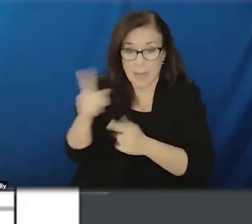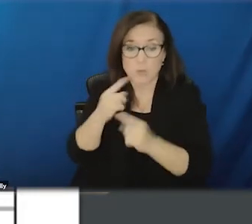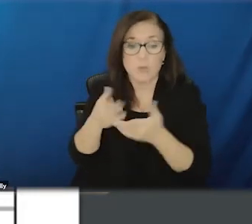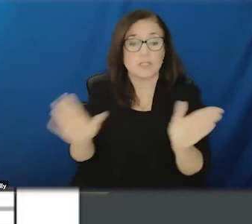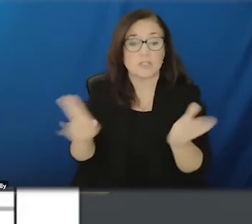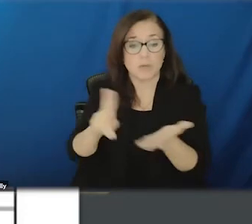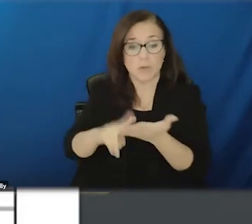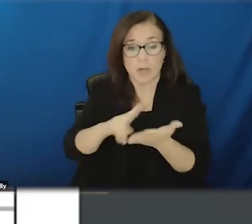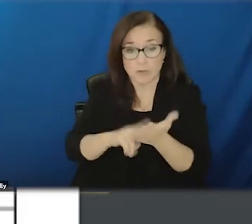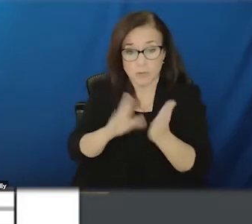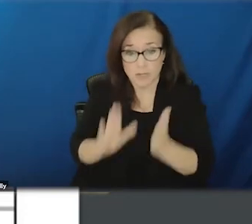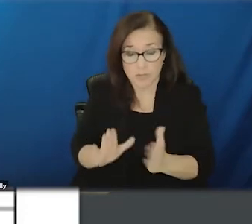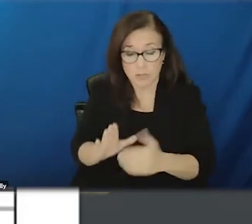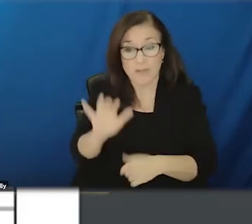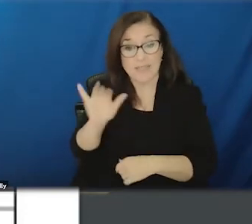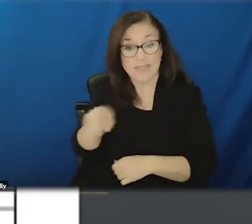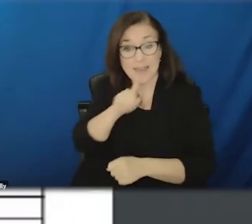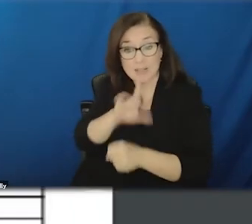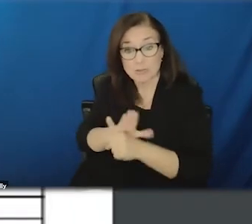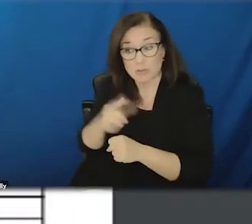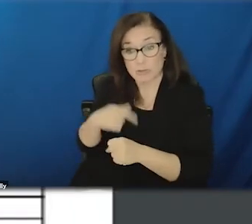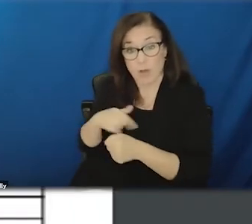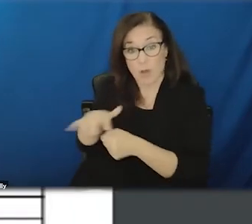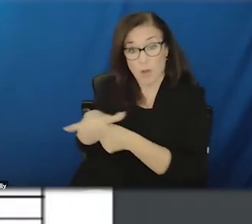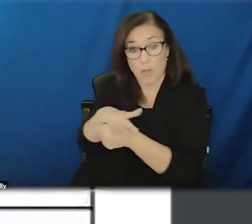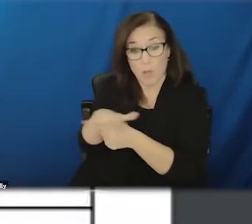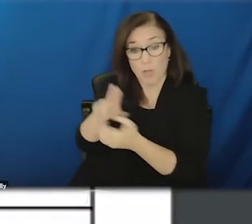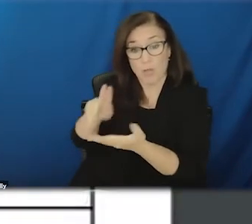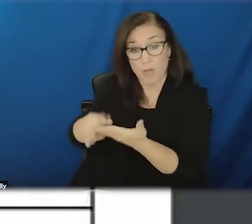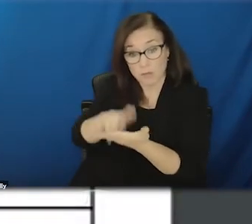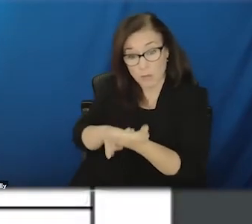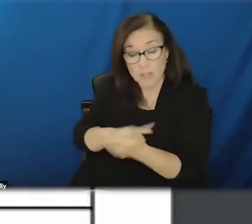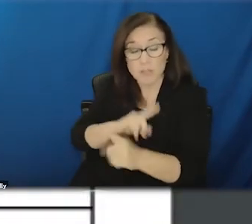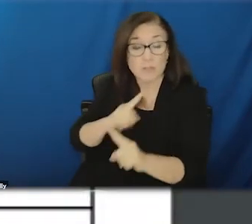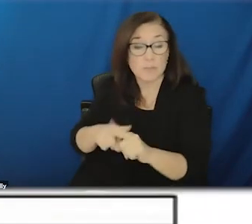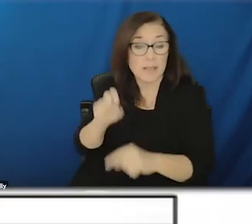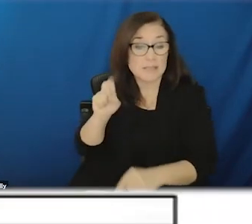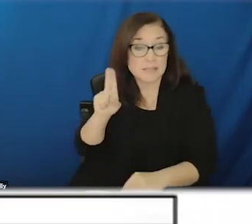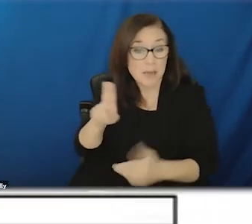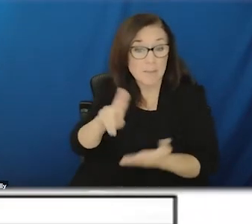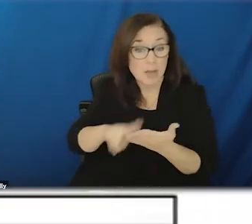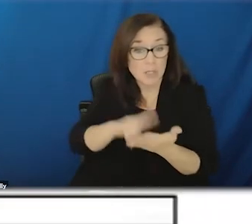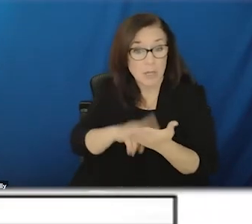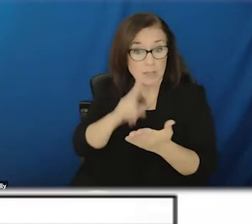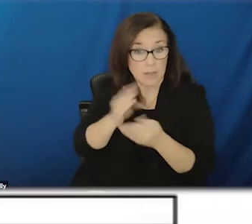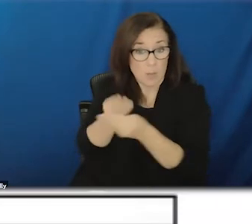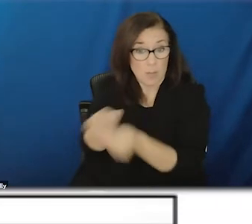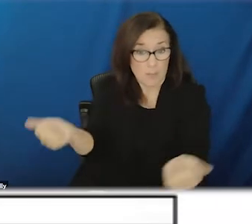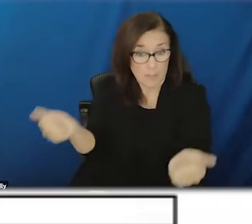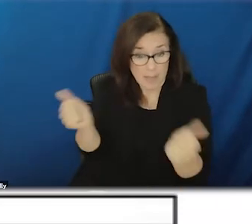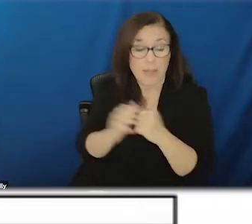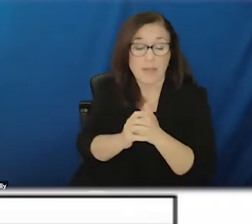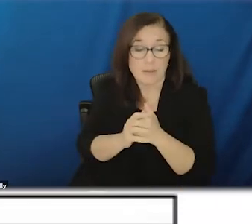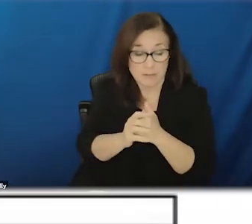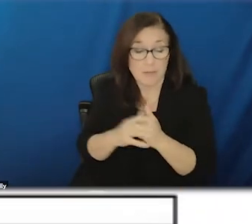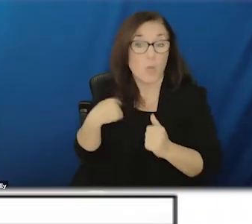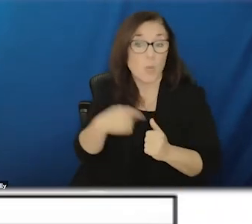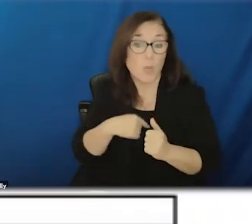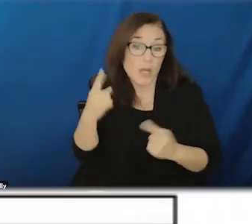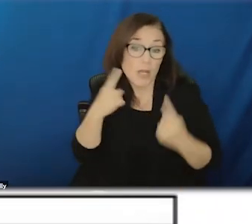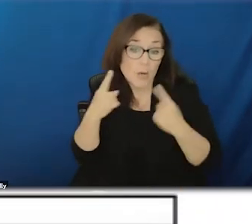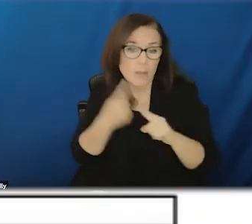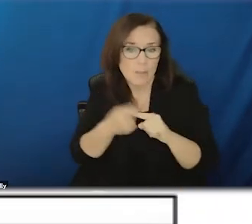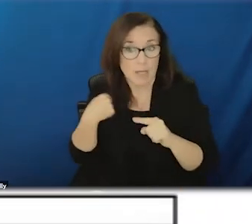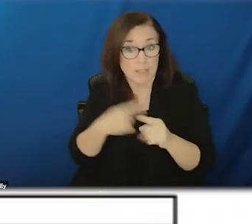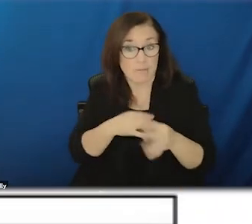in turn will make sure that our local contractors are getting, our local subcontractors are getting paid. we've been hearing that because of our delays,